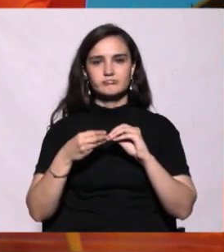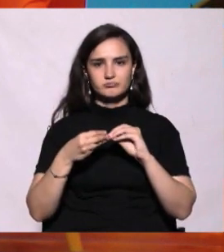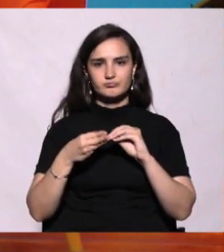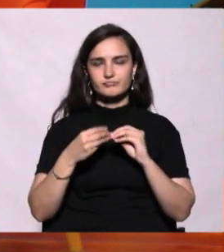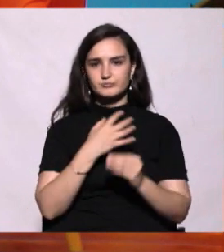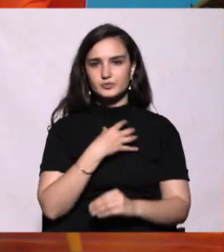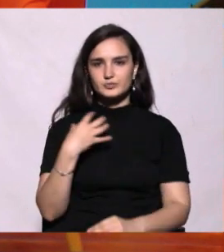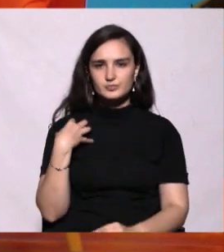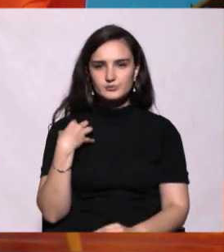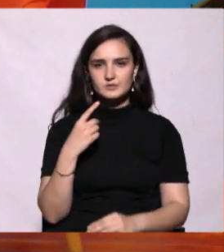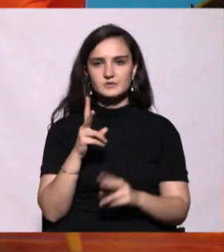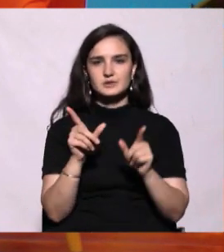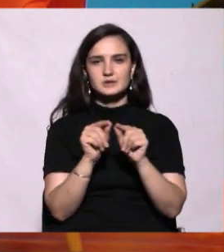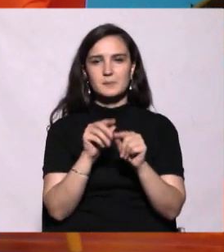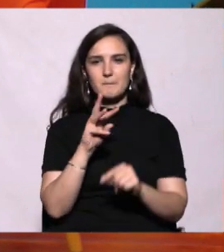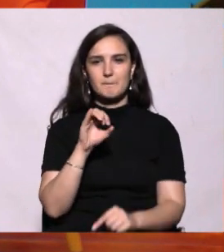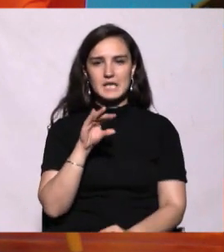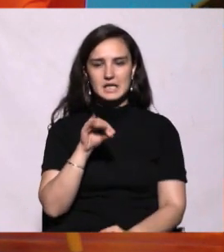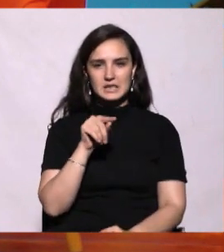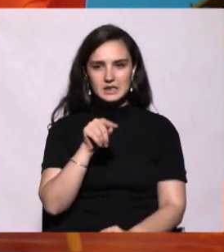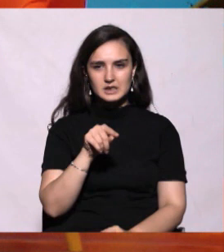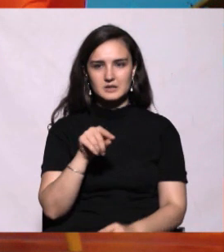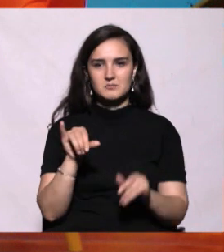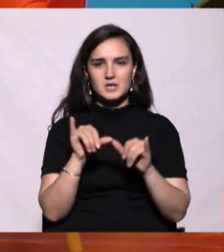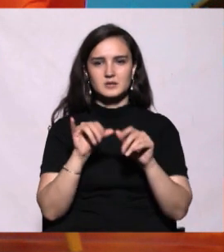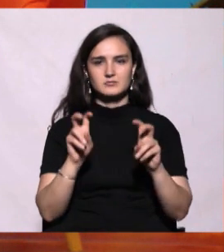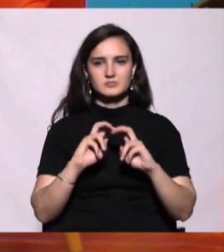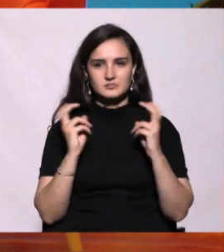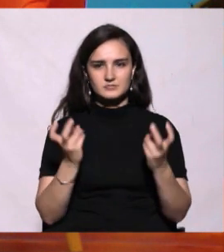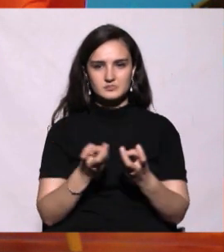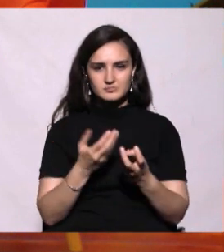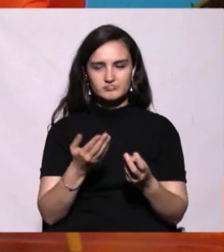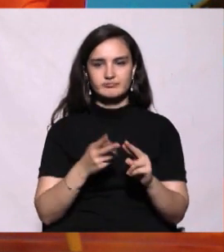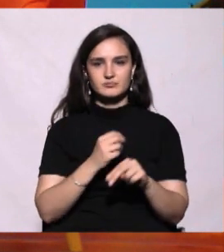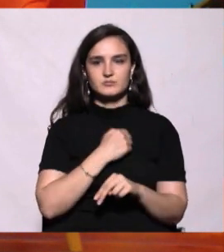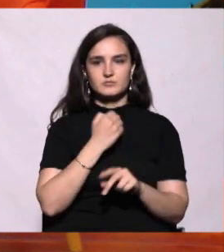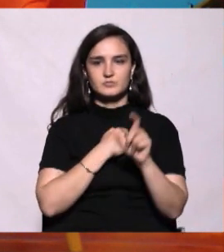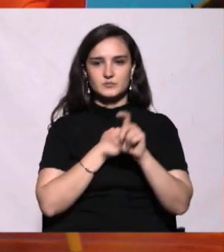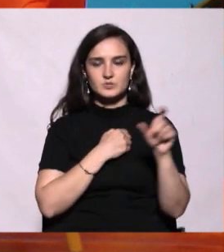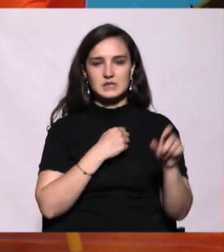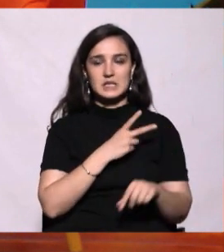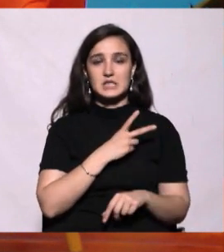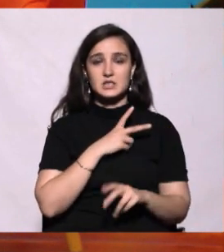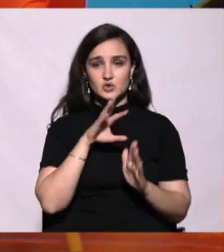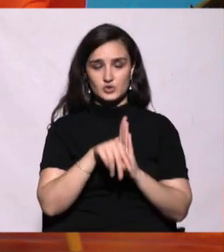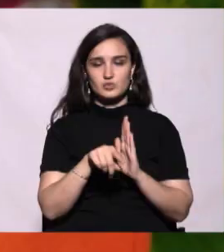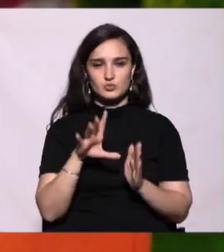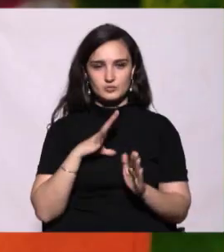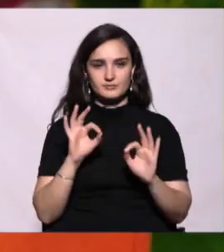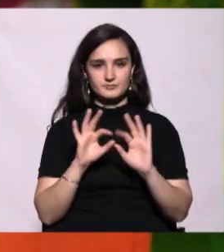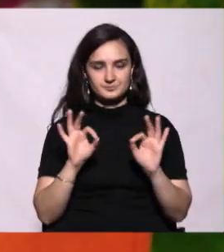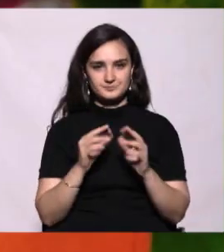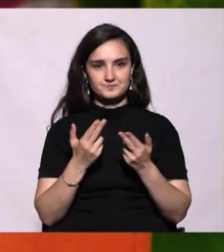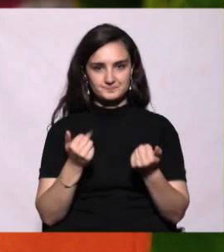King Arthur together with Merlin constructs a round table where the best knights of the kingdom have adventures.